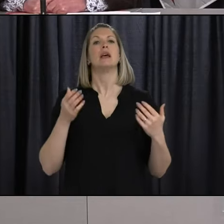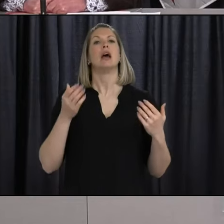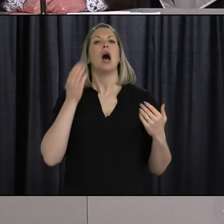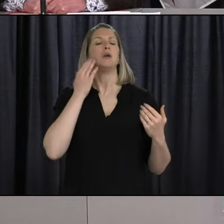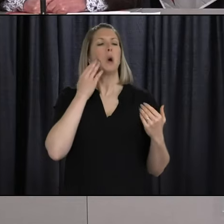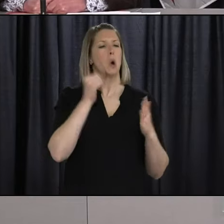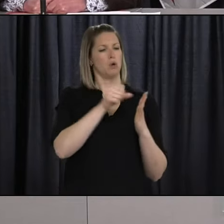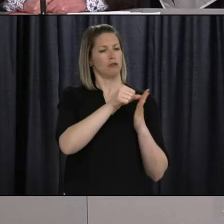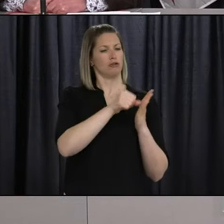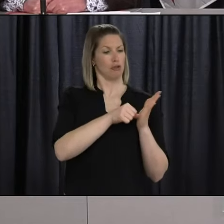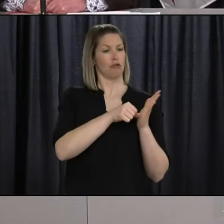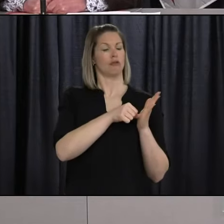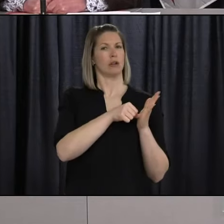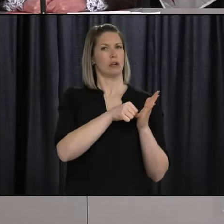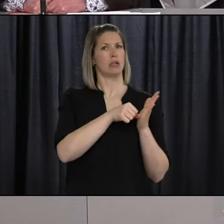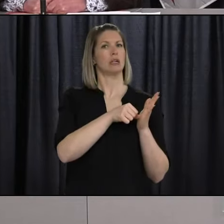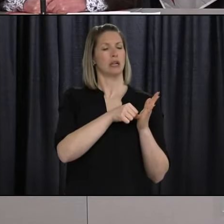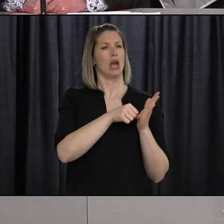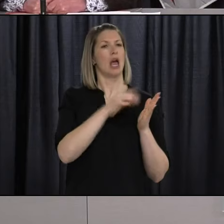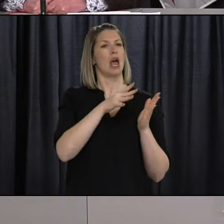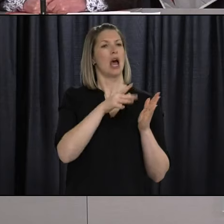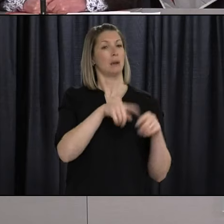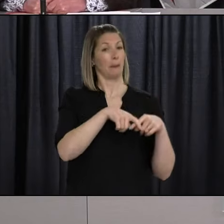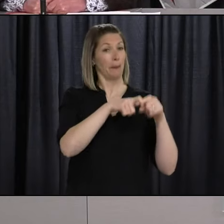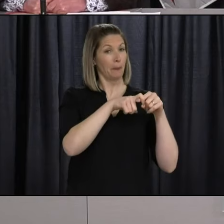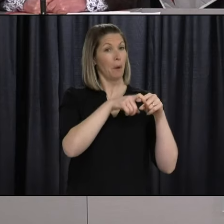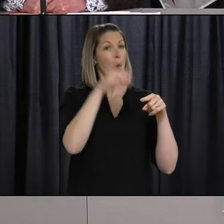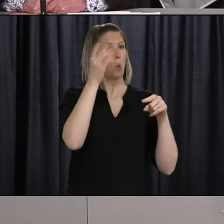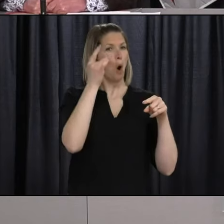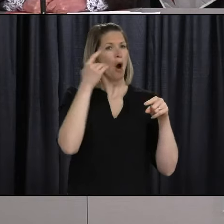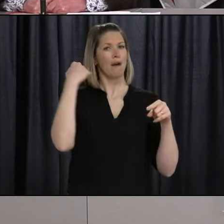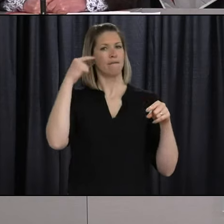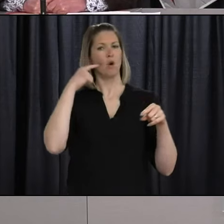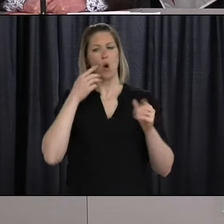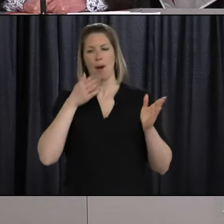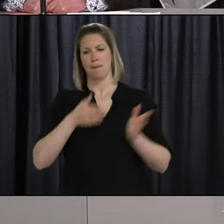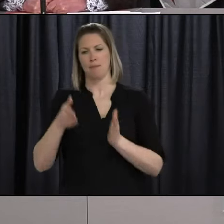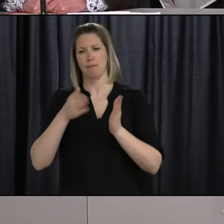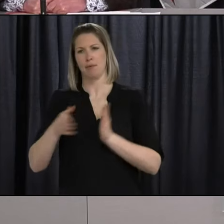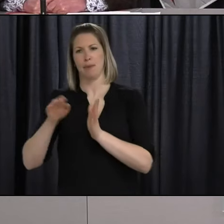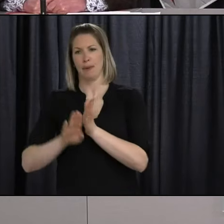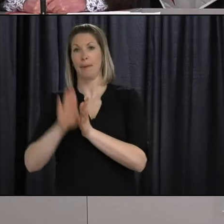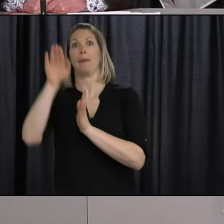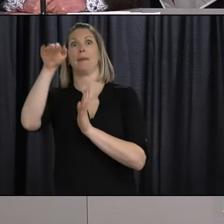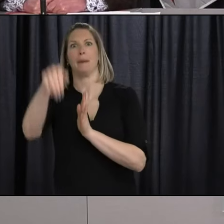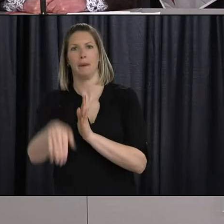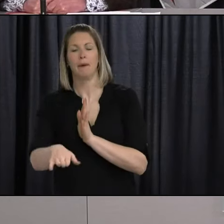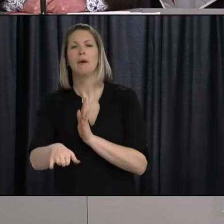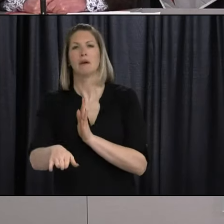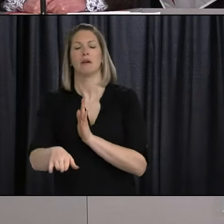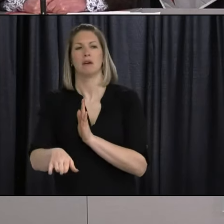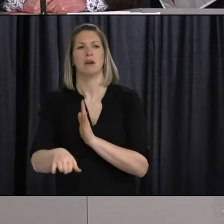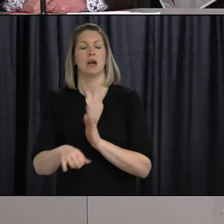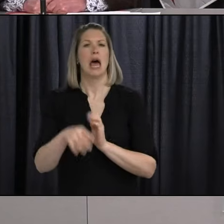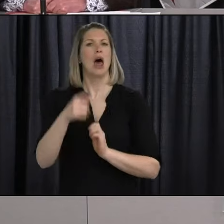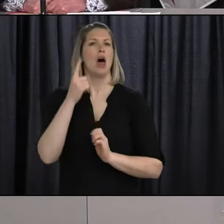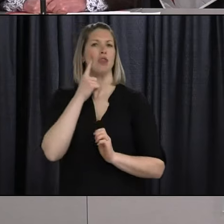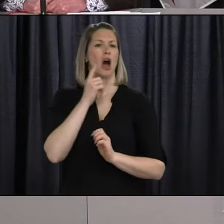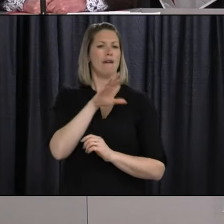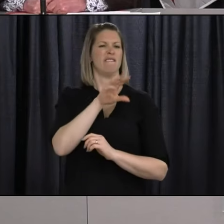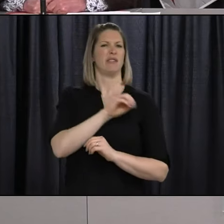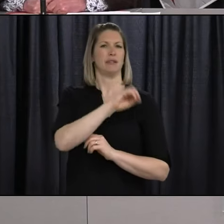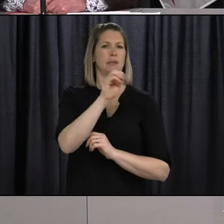half of hospital beds are unoccupied in a preparation for a surge, but as you know, has our measure of having